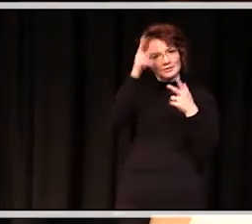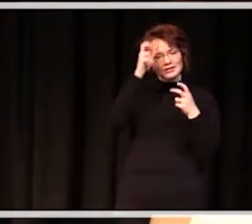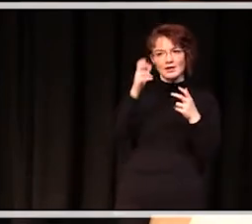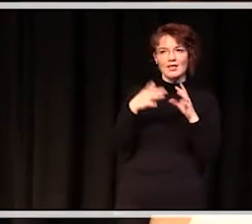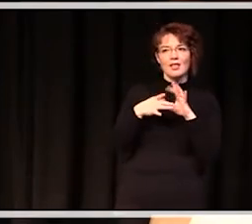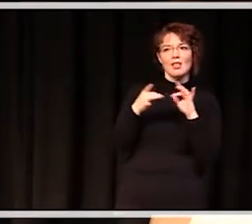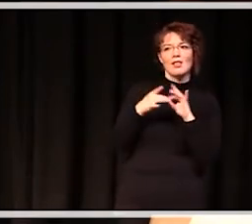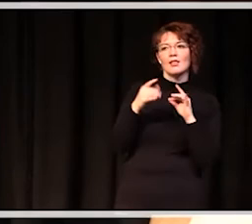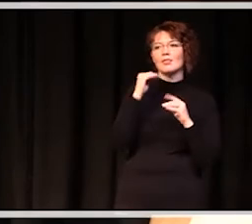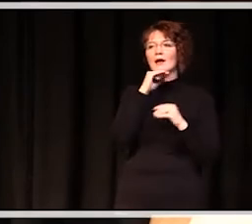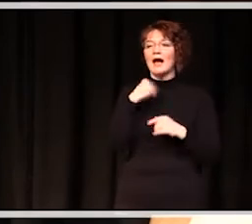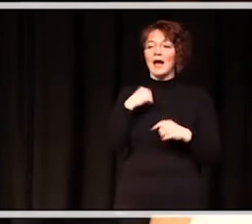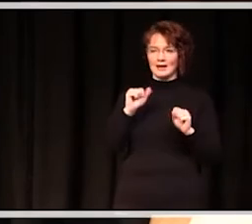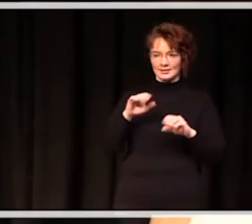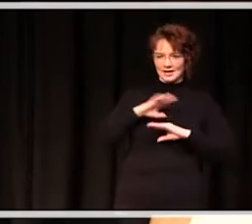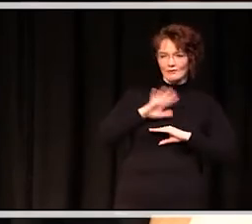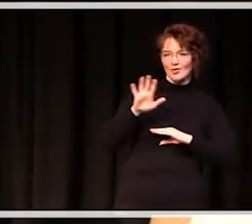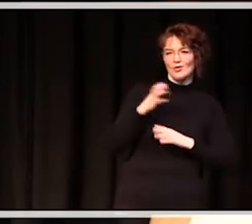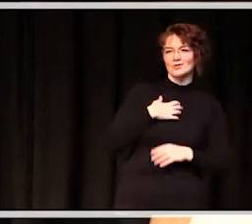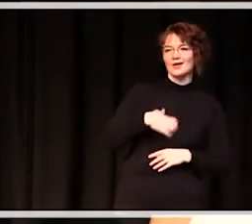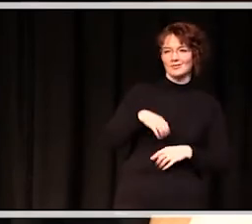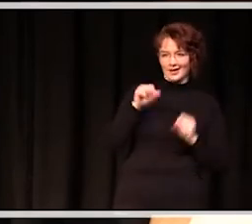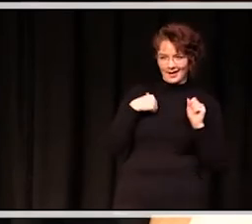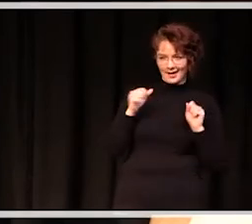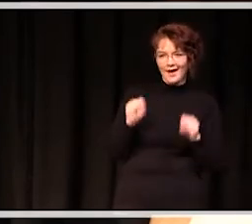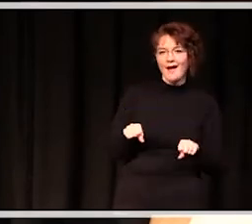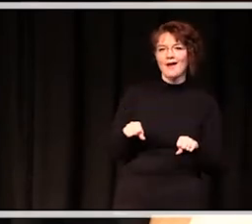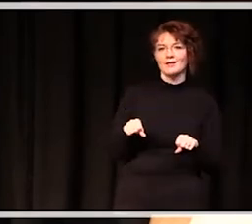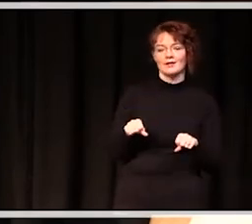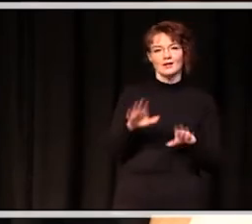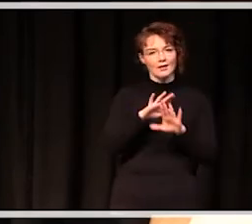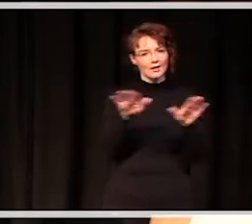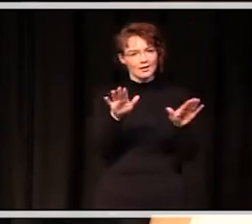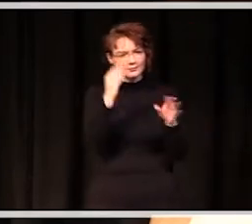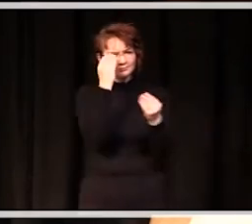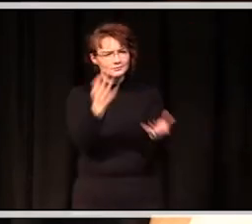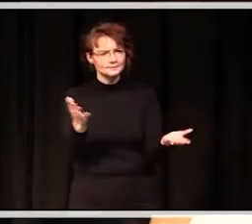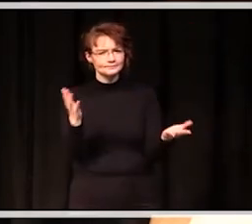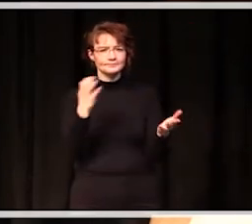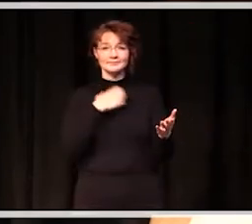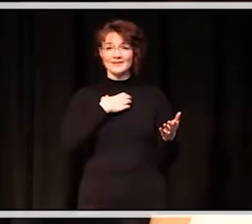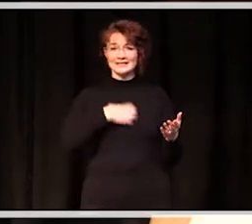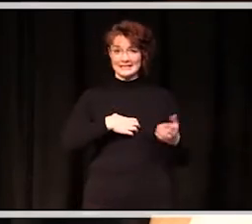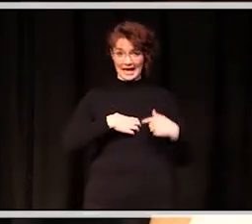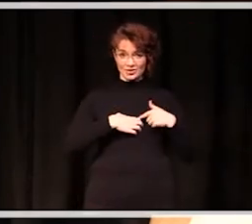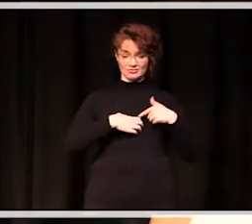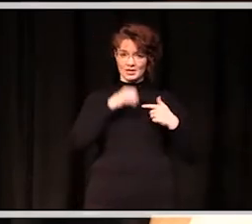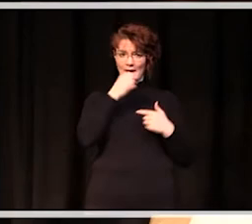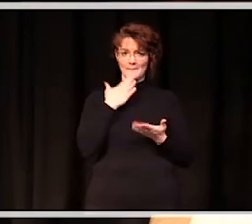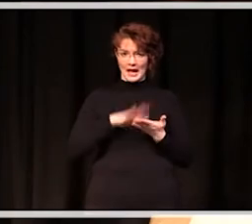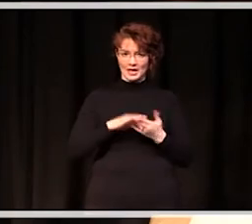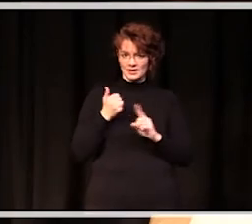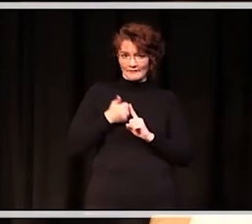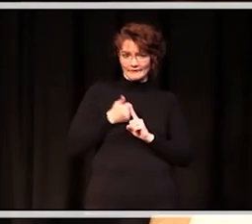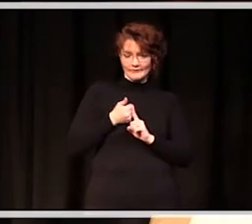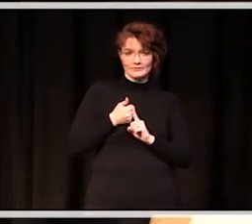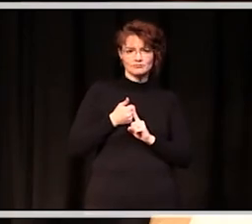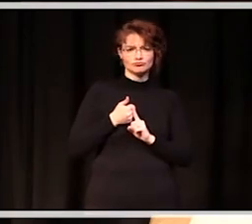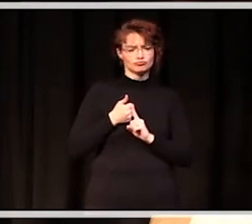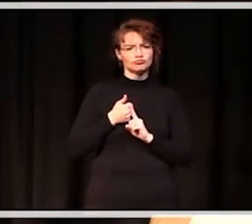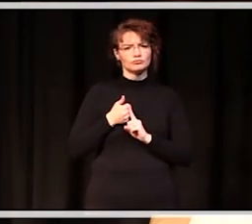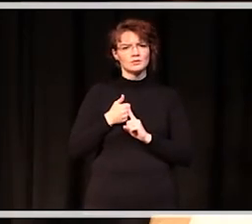can satisfy your desires. And friends, can I just say here, just for a moment, that you know what? Desire is not a bad thing. There are